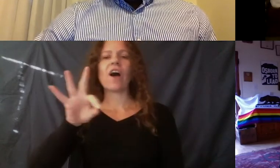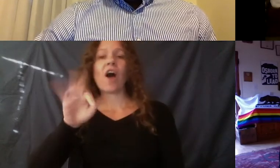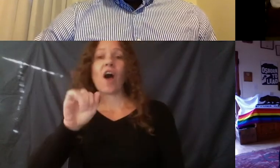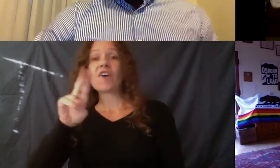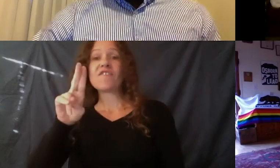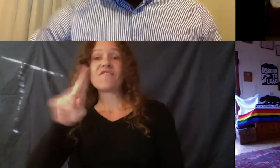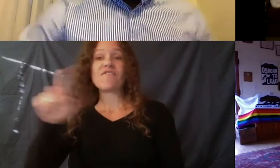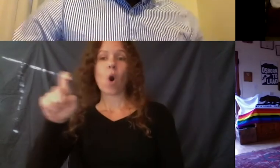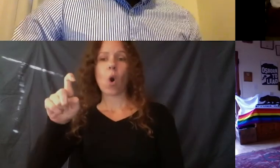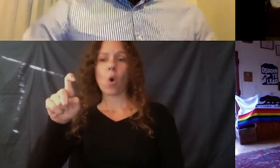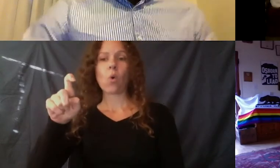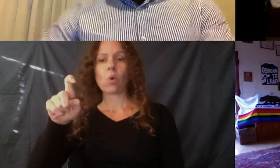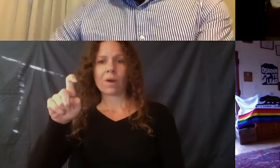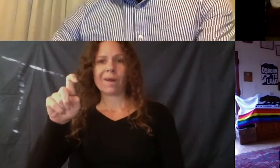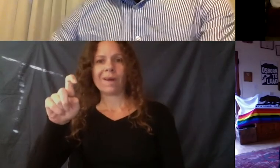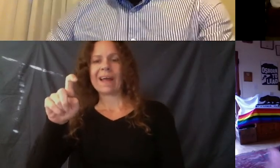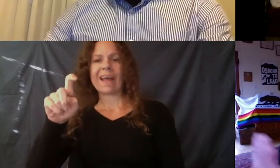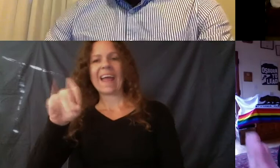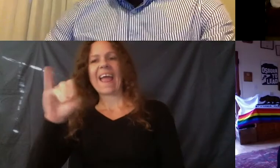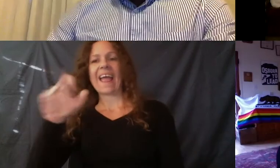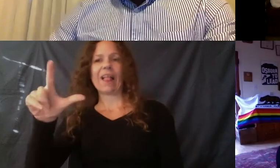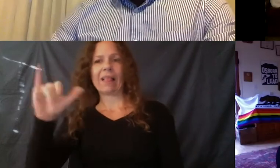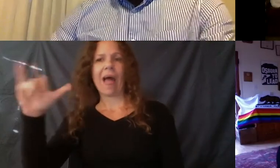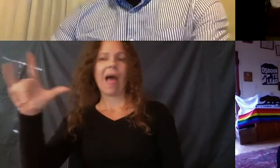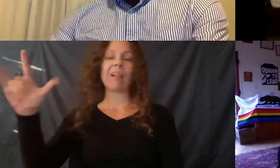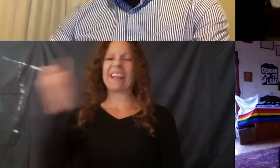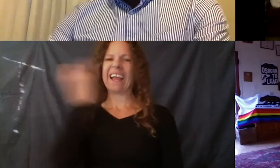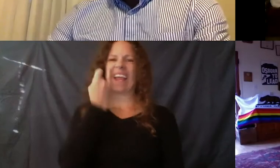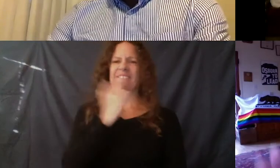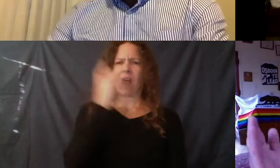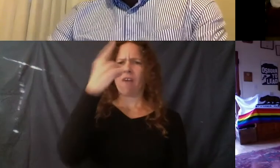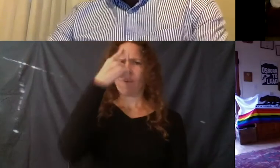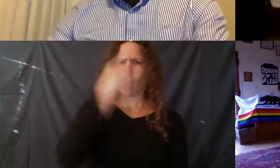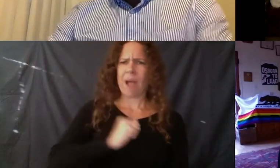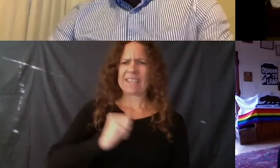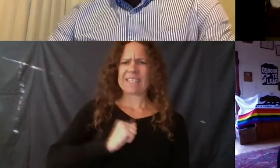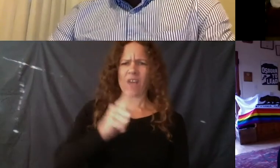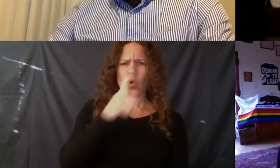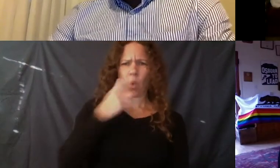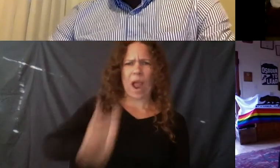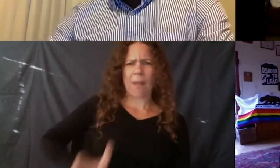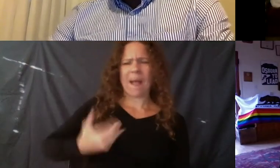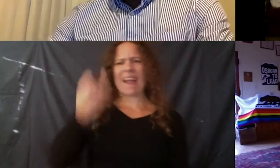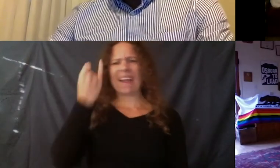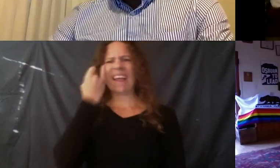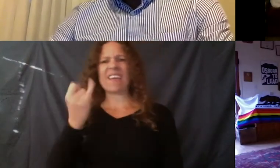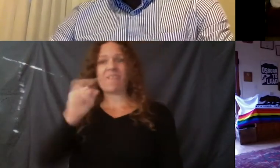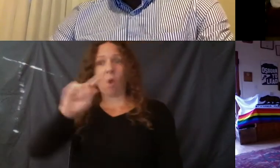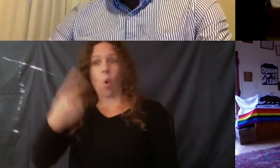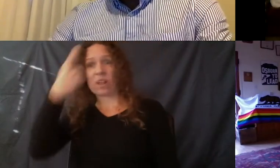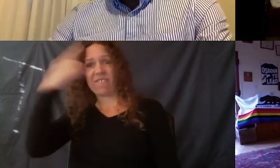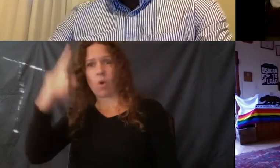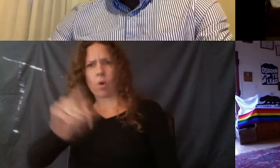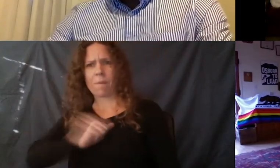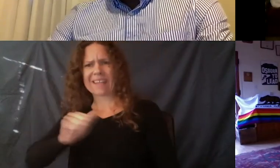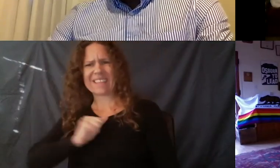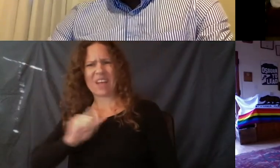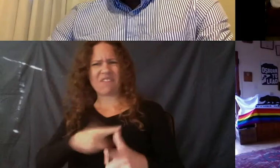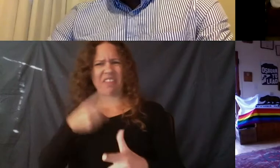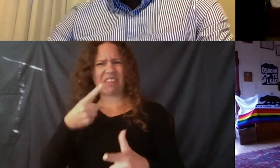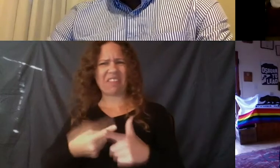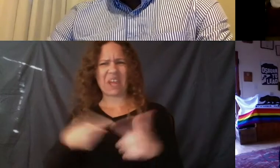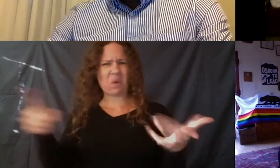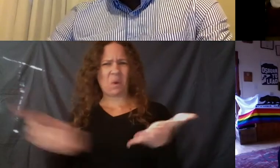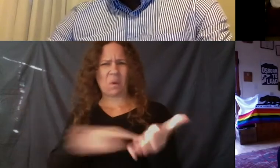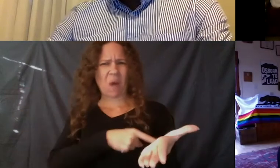after Rabbi Hillel's, if I'm not for myself, who am I? If I'm only for myself, what am I? If not now, then, which was kind of the basis of Camp Obama.